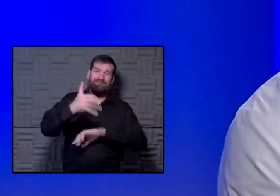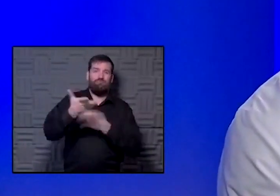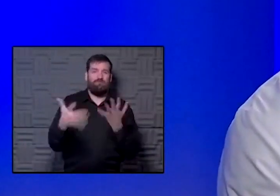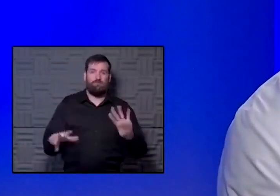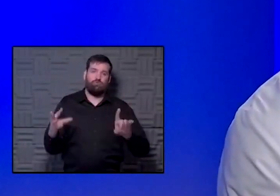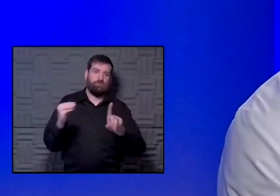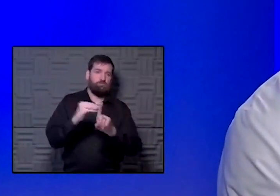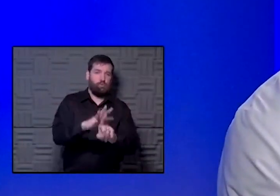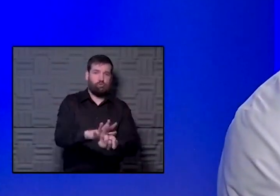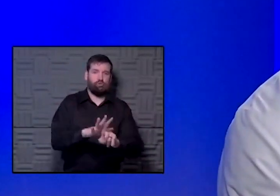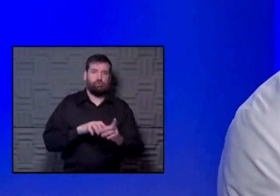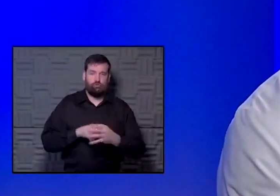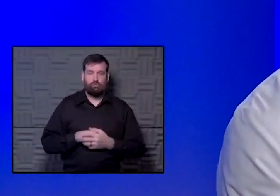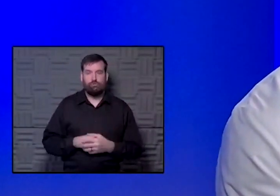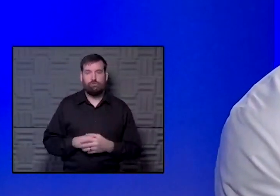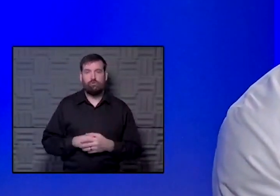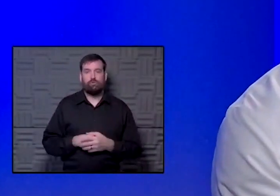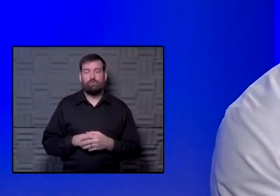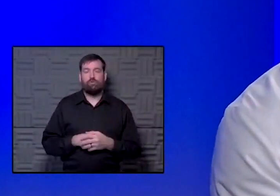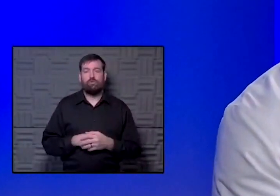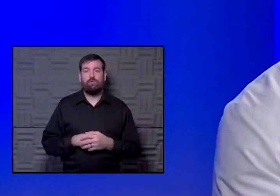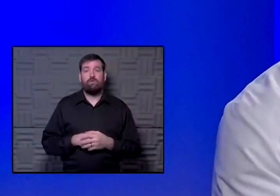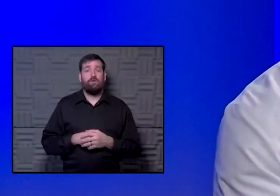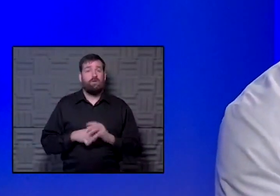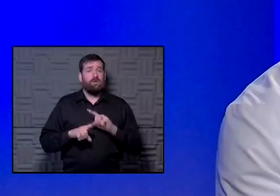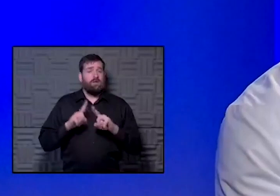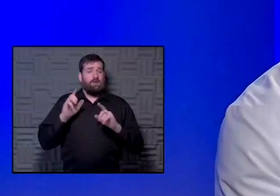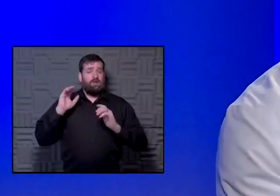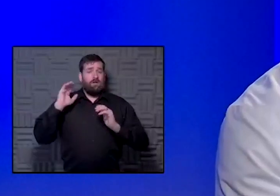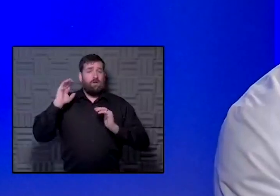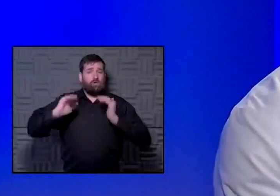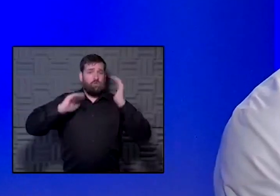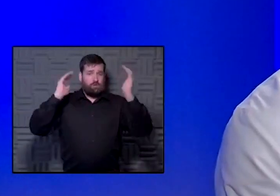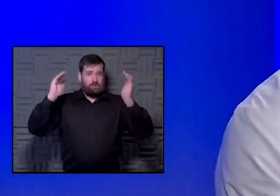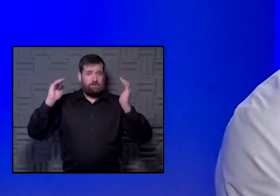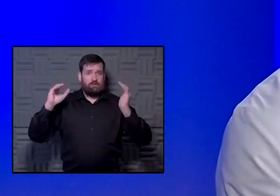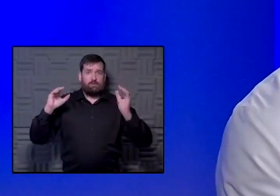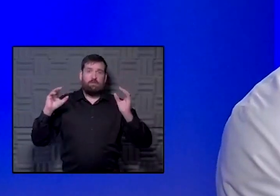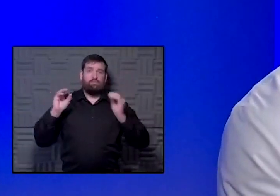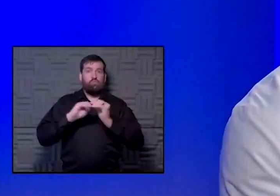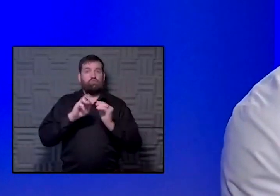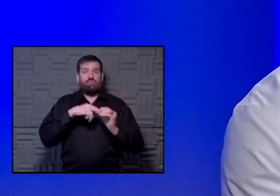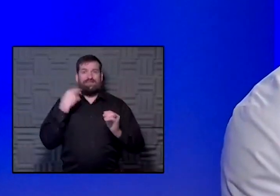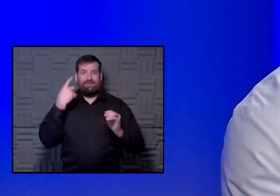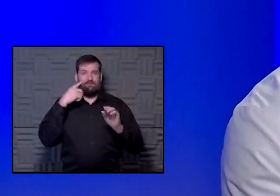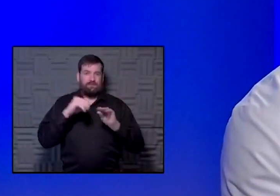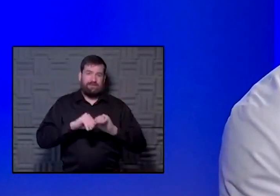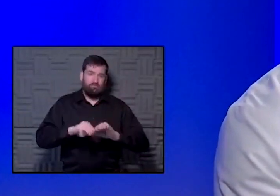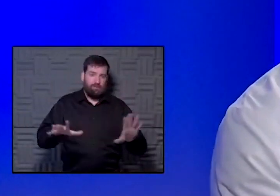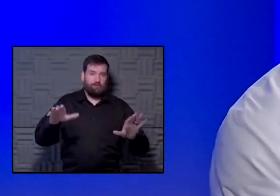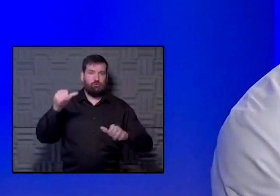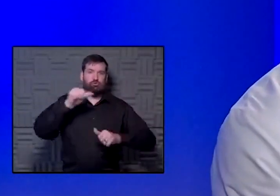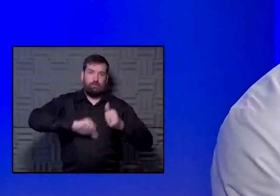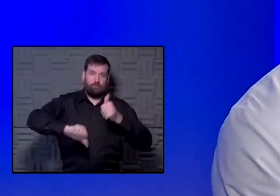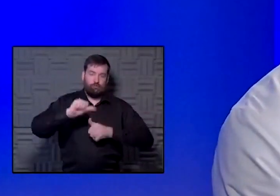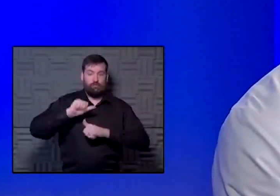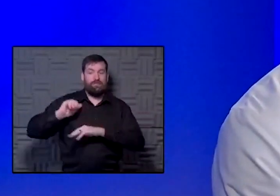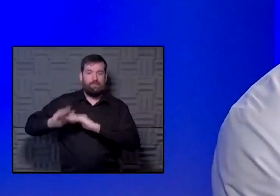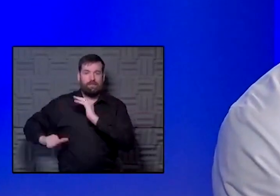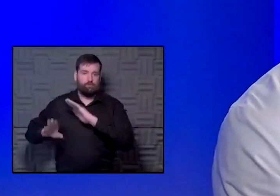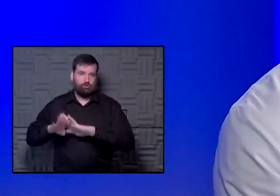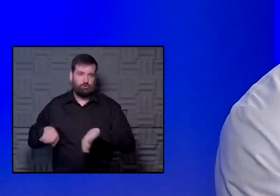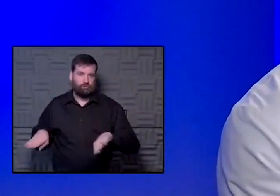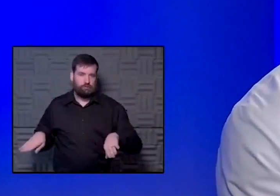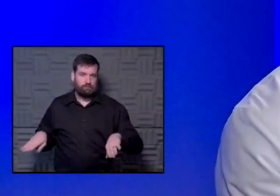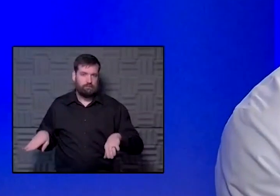known. And I think adults have a higher chance of spreading it to other people in the household than do children as